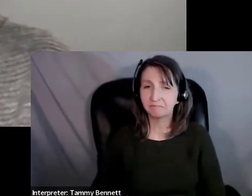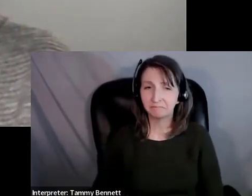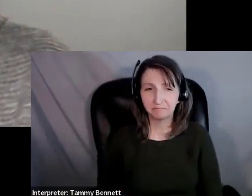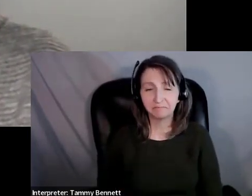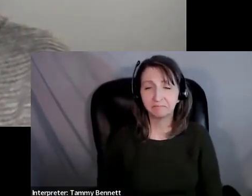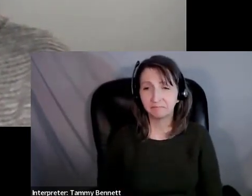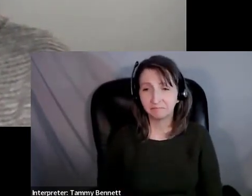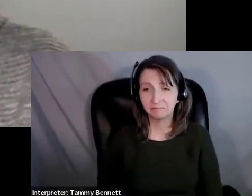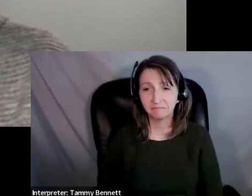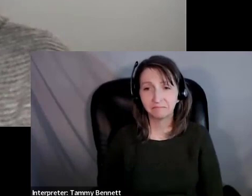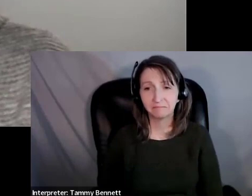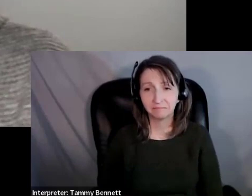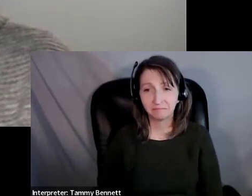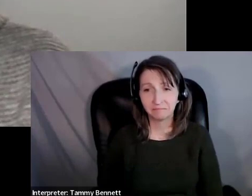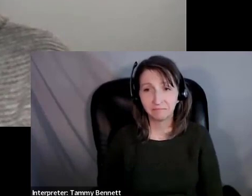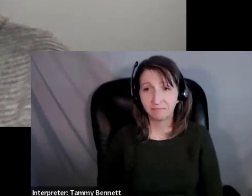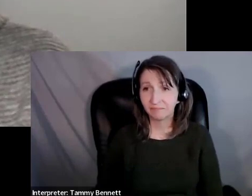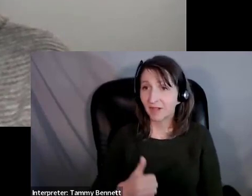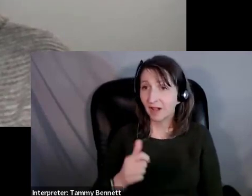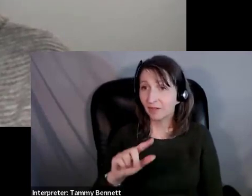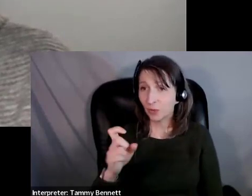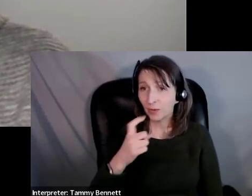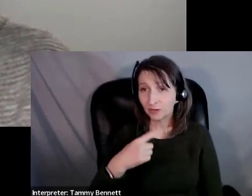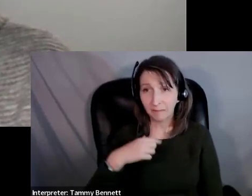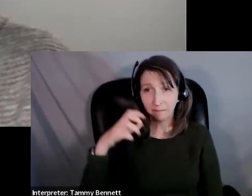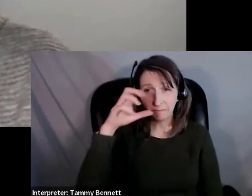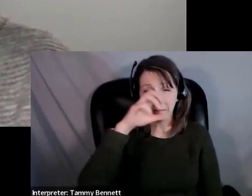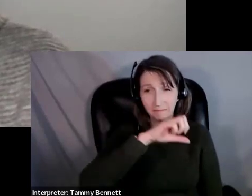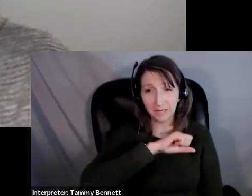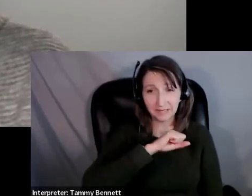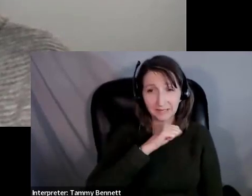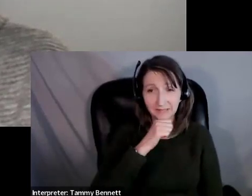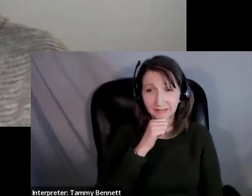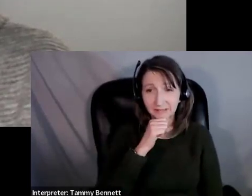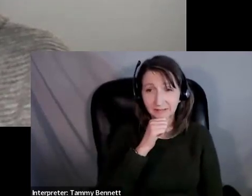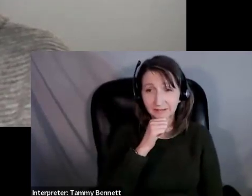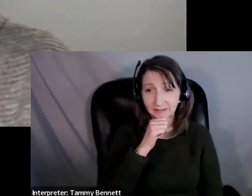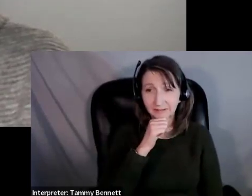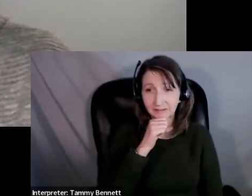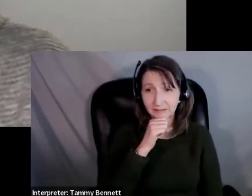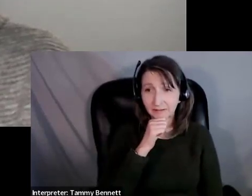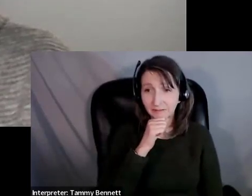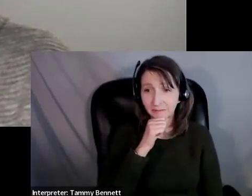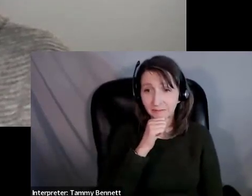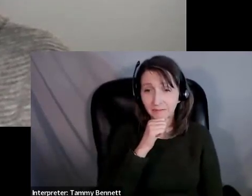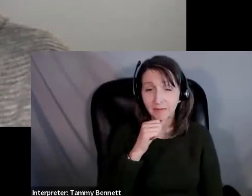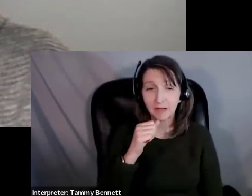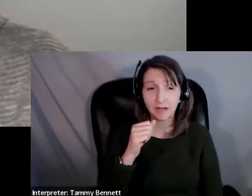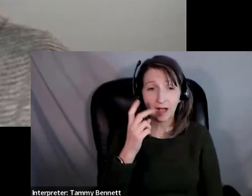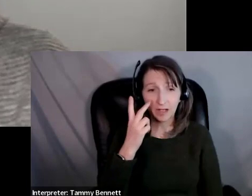And yeah, I don't know if I missed any other questions. I know there were a bunch before. Um,